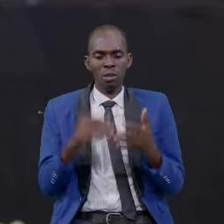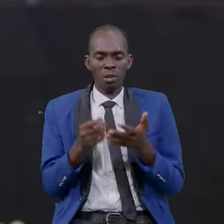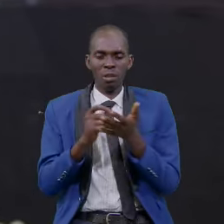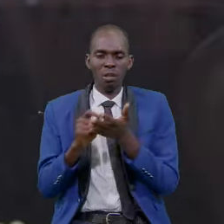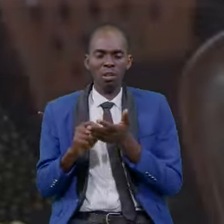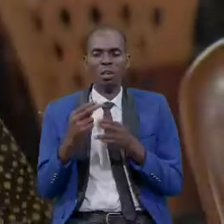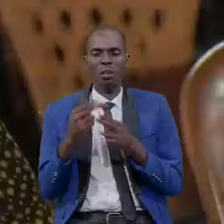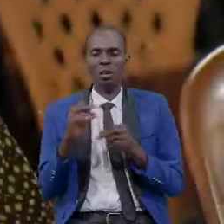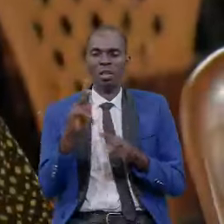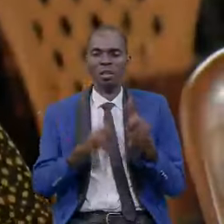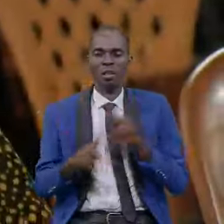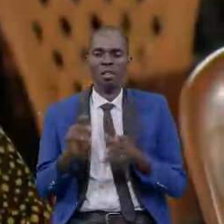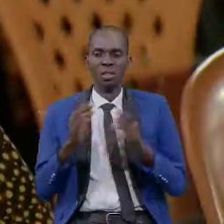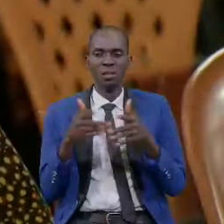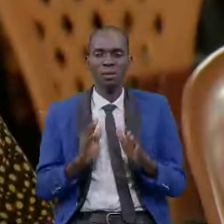Let's know.